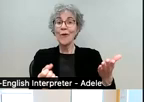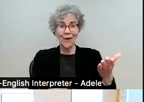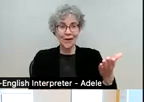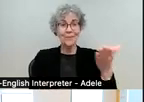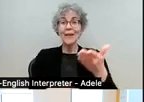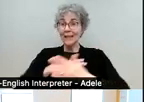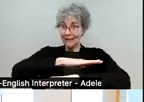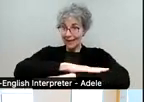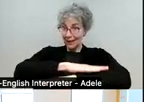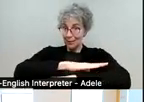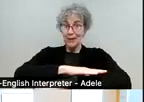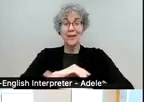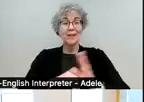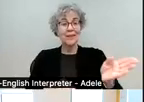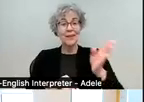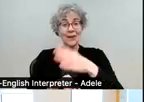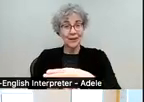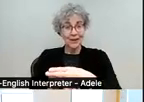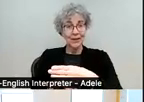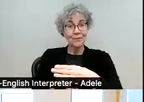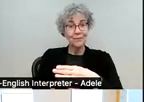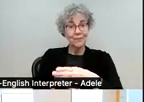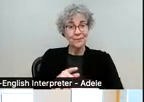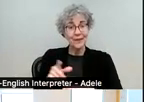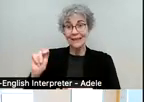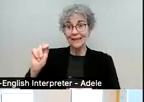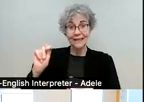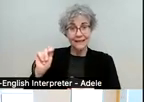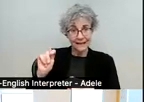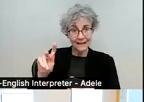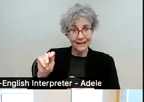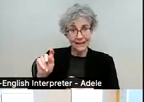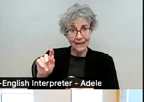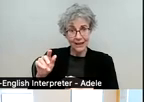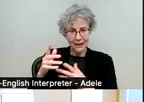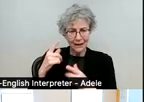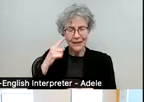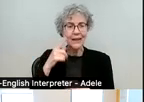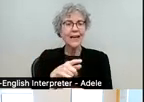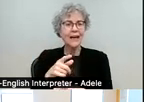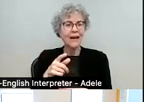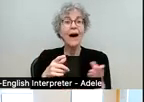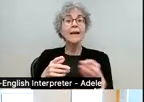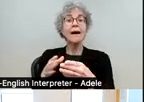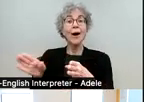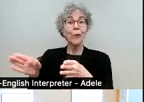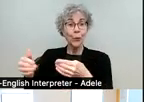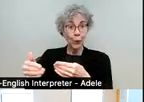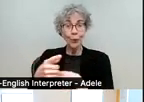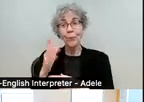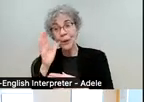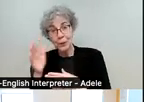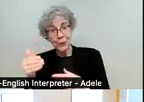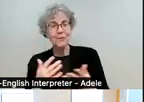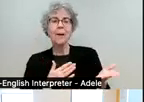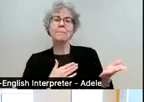the tables. There's the heater. And this one is his room. This is